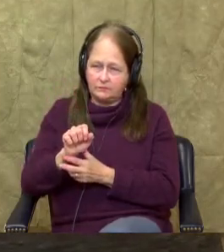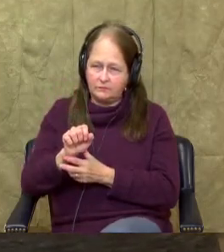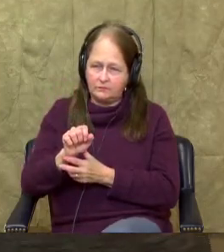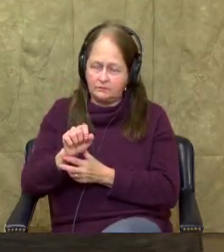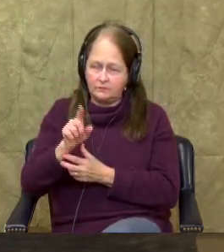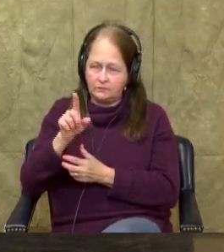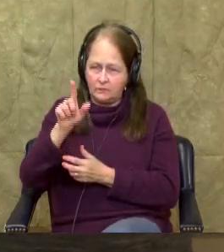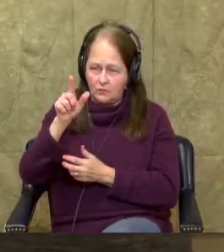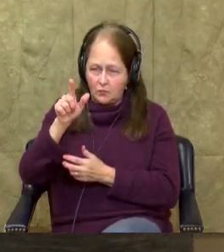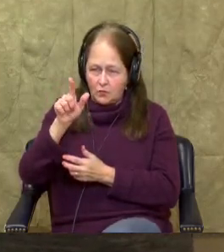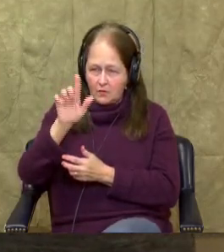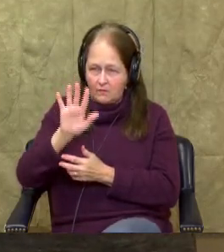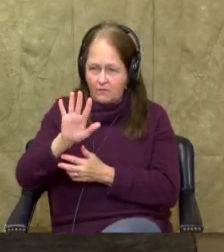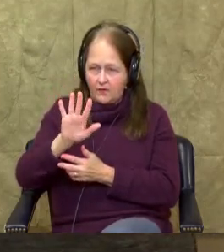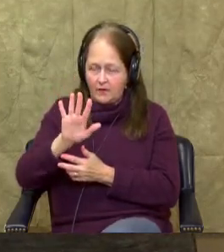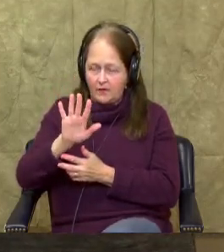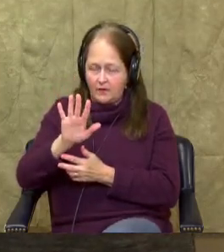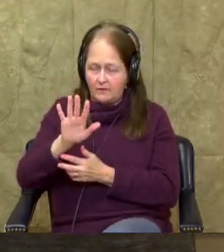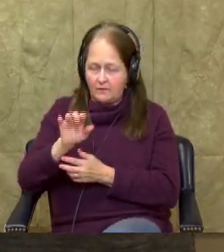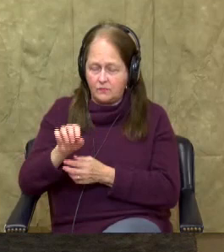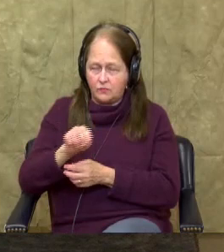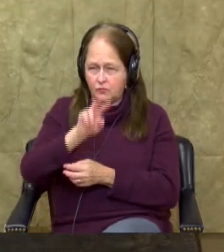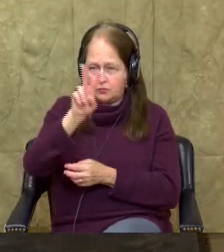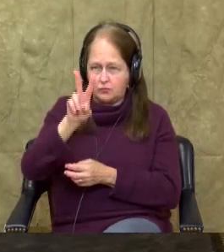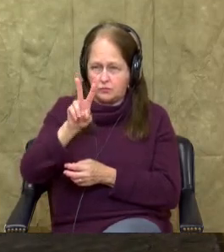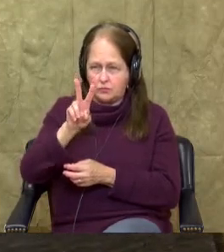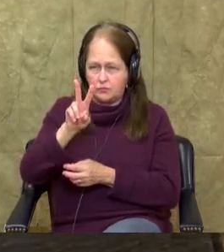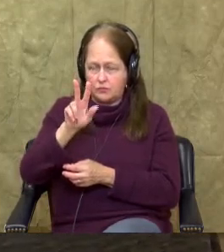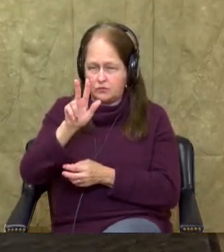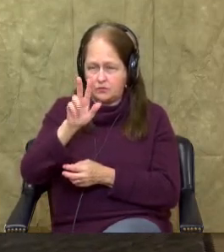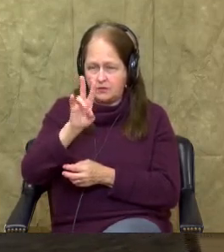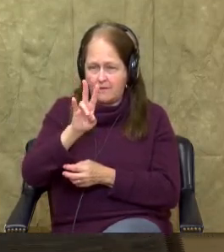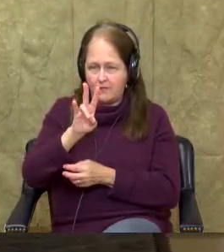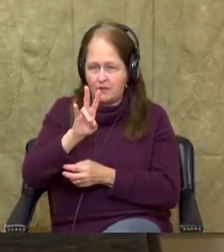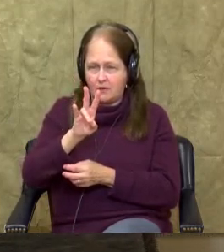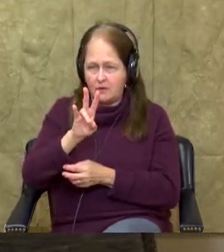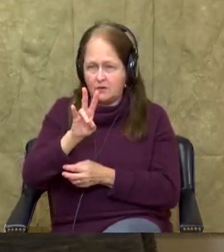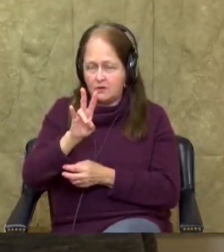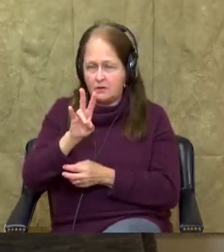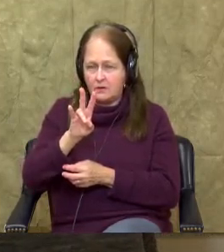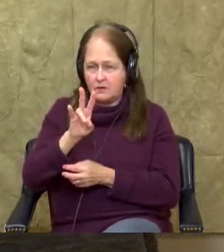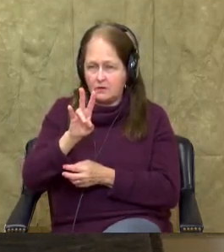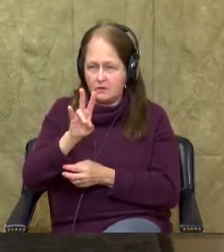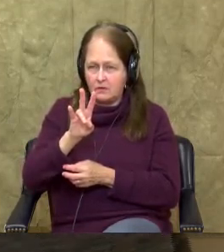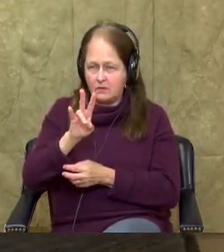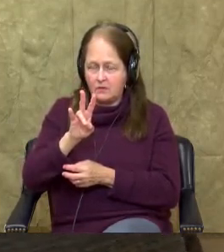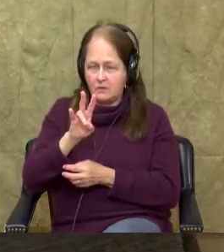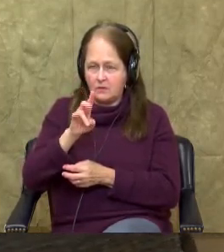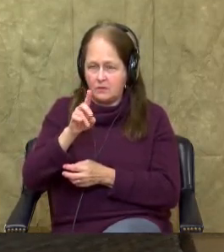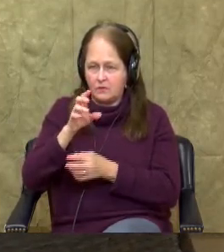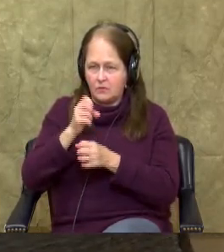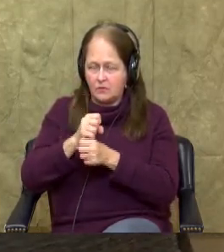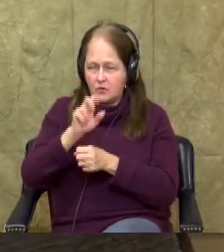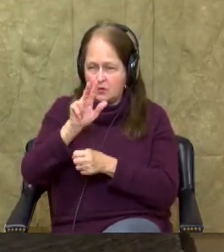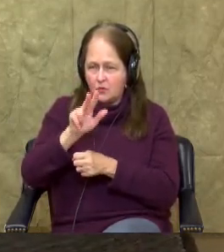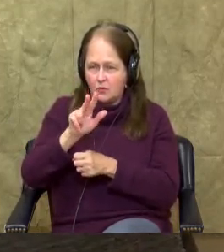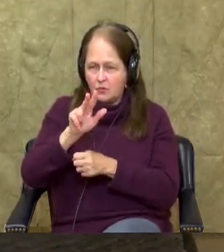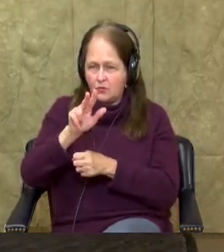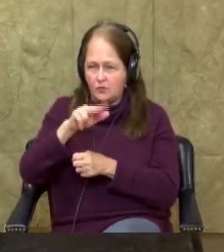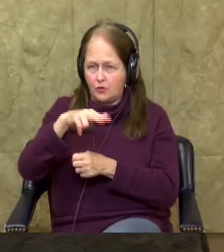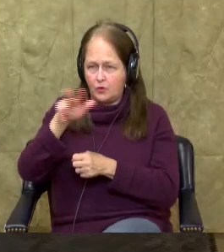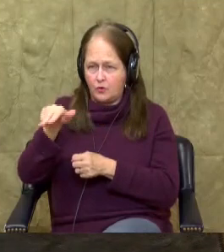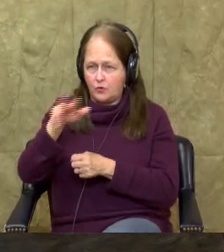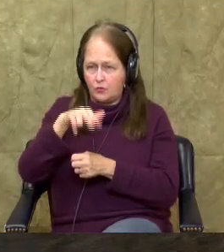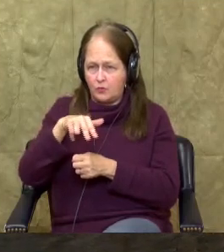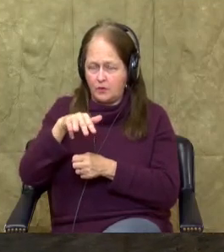So you have 25, carry the 2, 35, 36, 37, and then you get